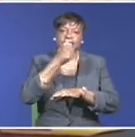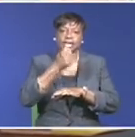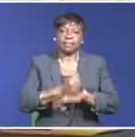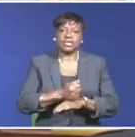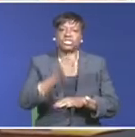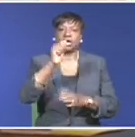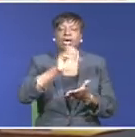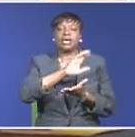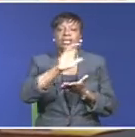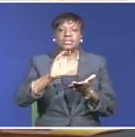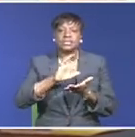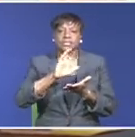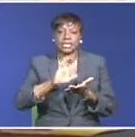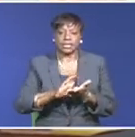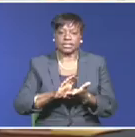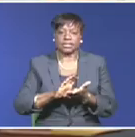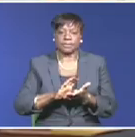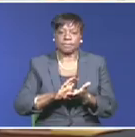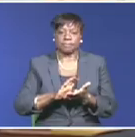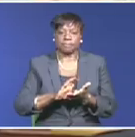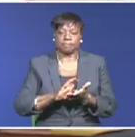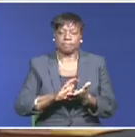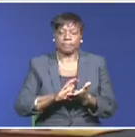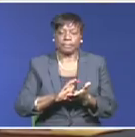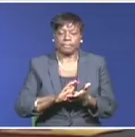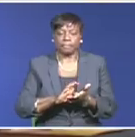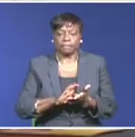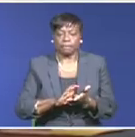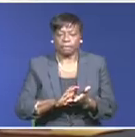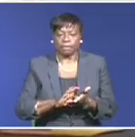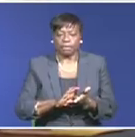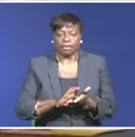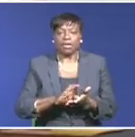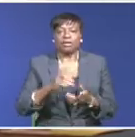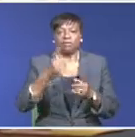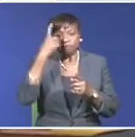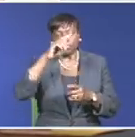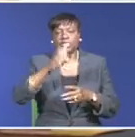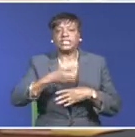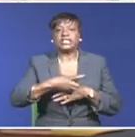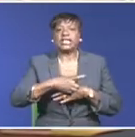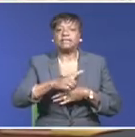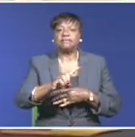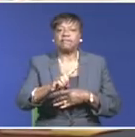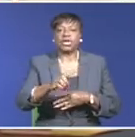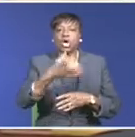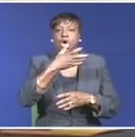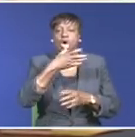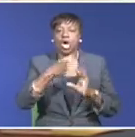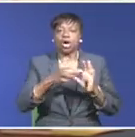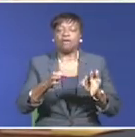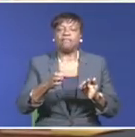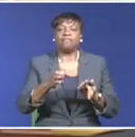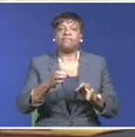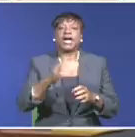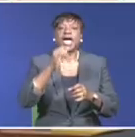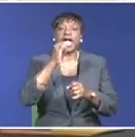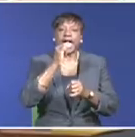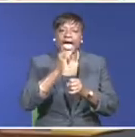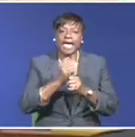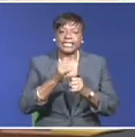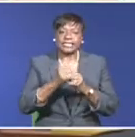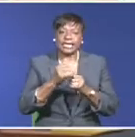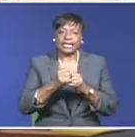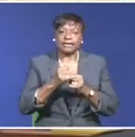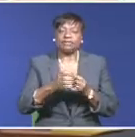center, which, as it says, is for the reception and delivery of identification documents. It has 21 centers